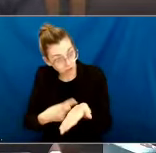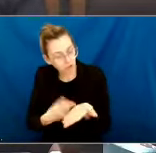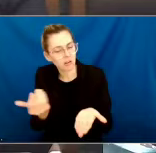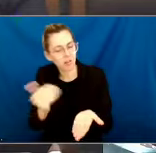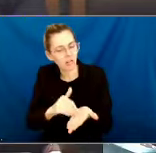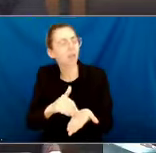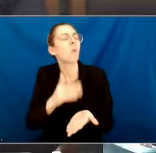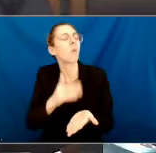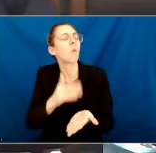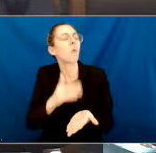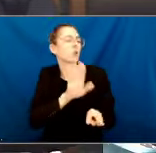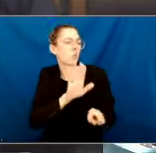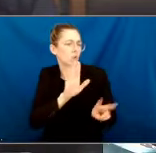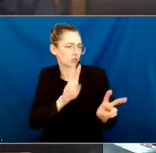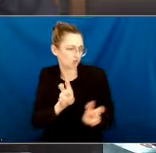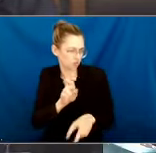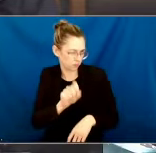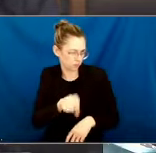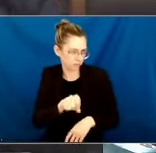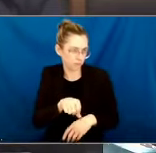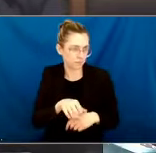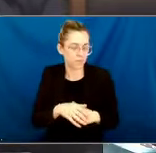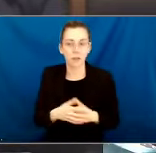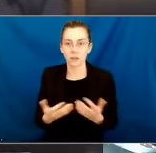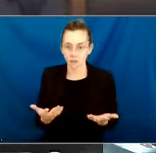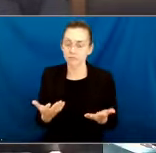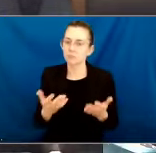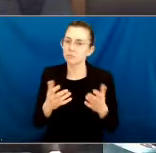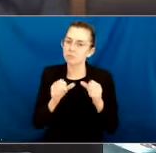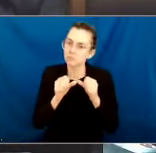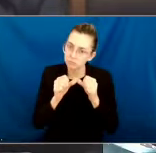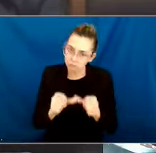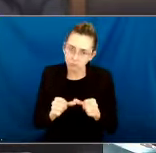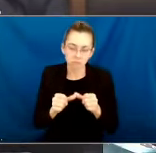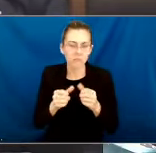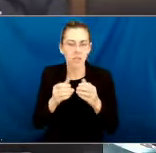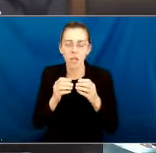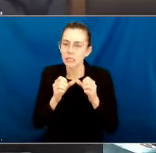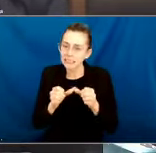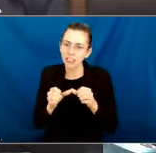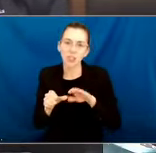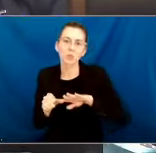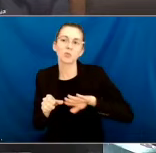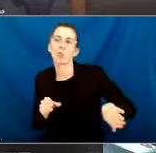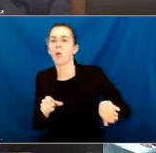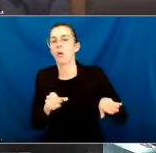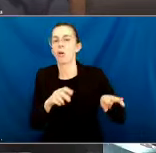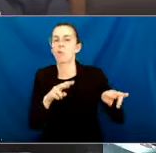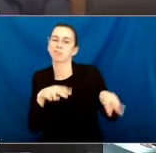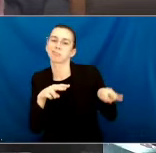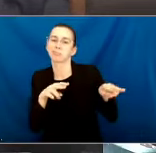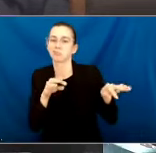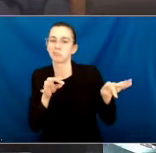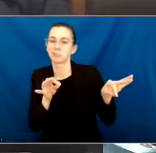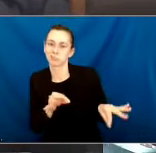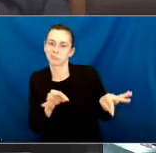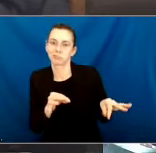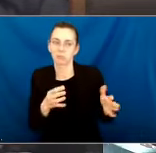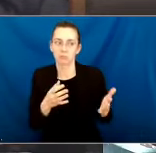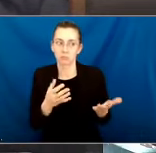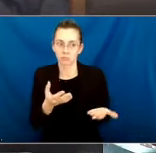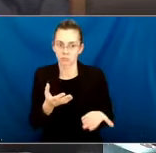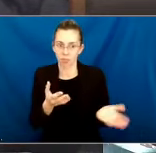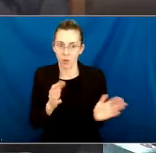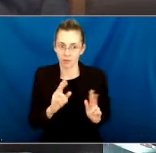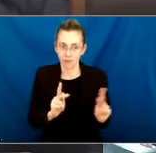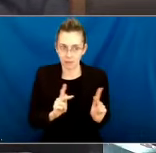that. And these things continue to be sidelined, minimized, individuals involved feeling